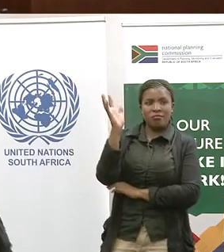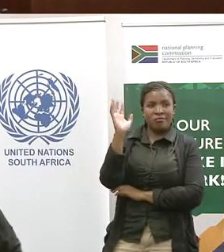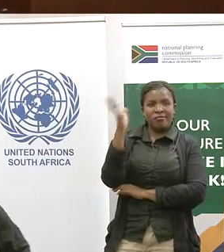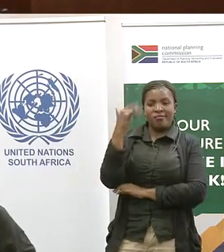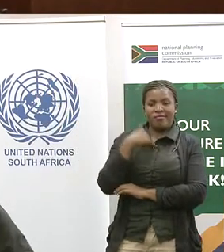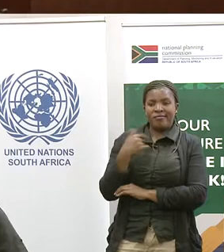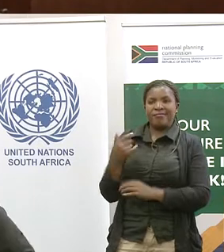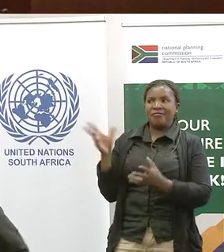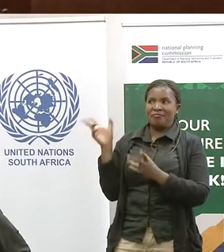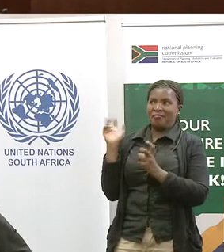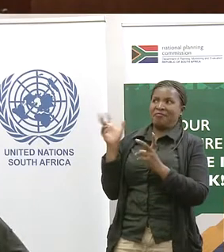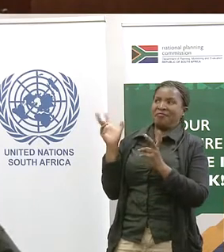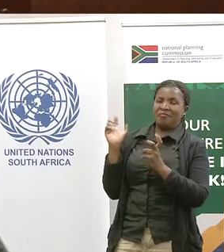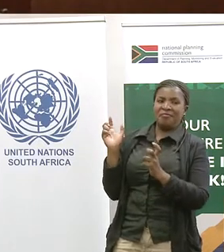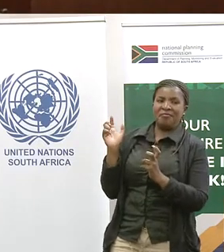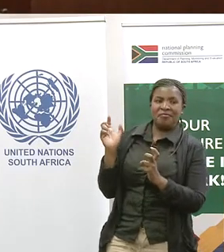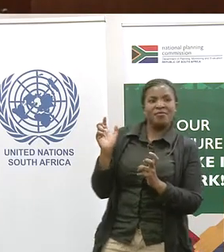So what we will do, I hope that